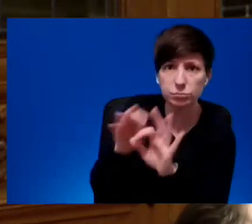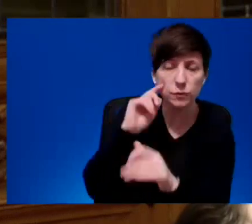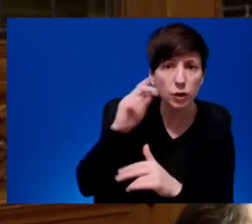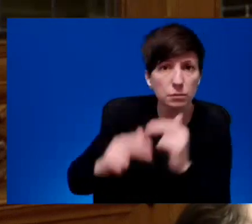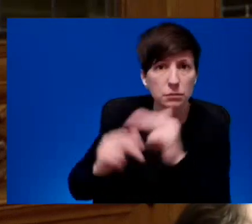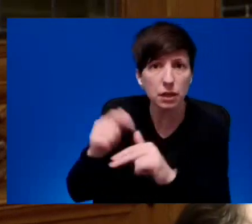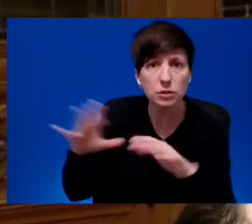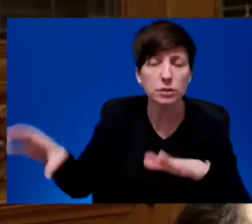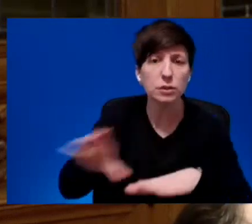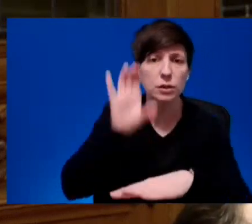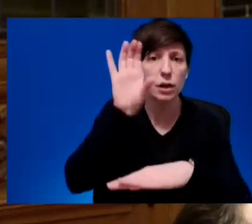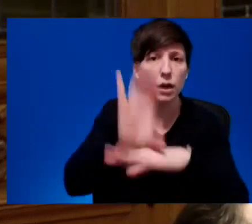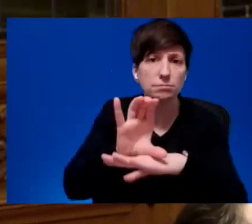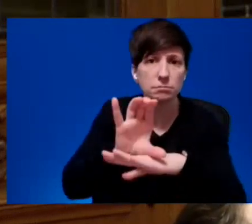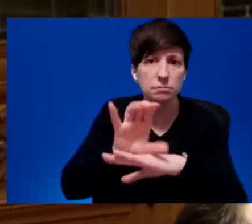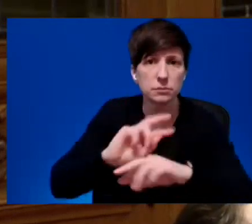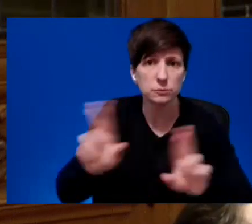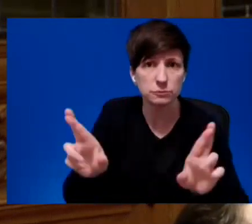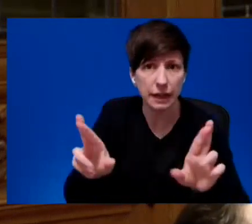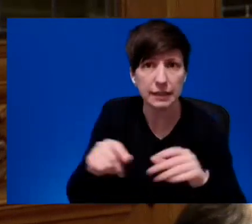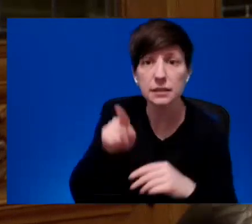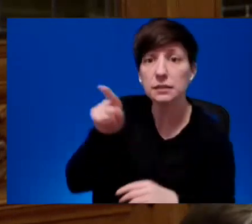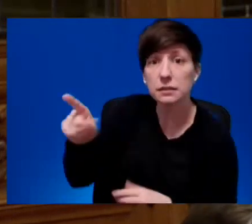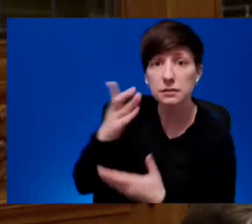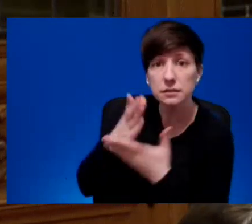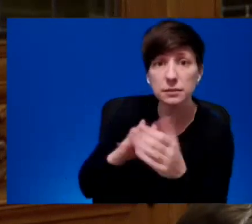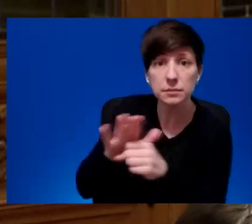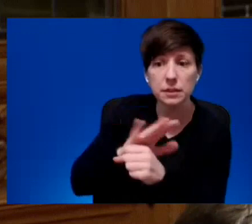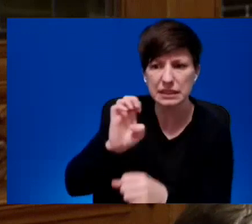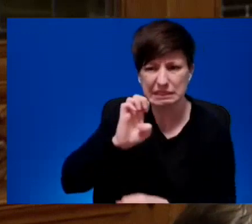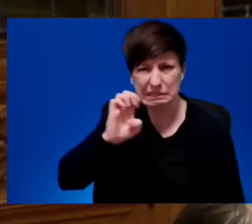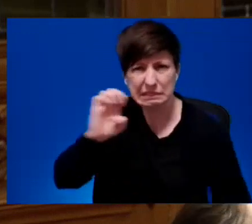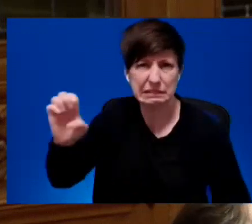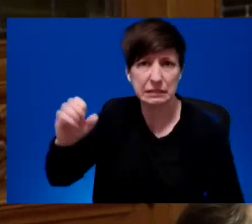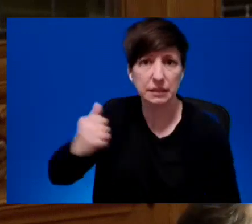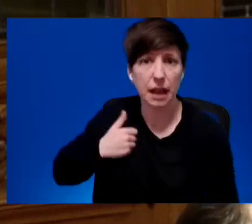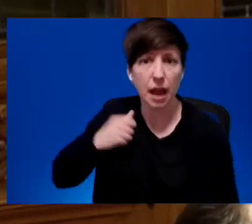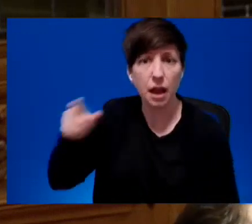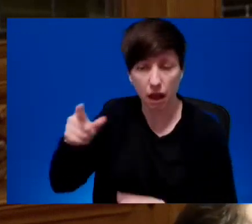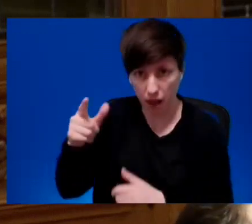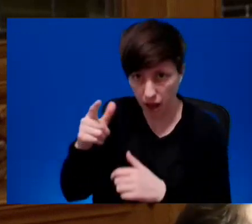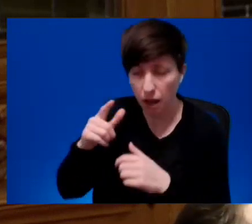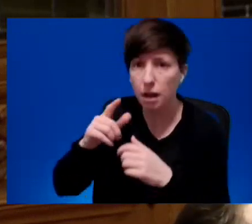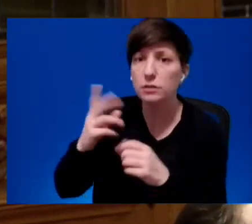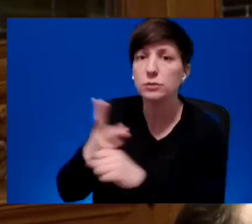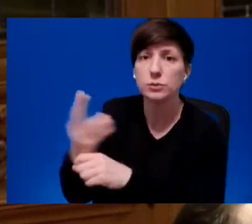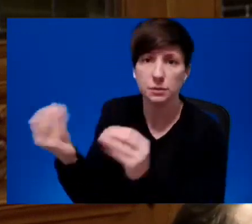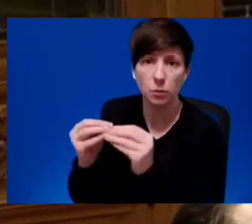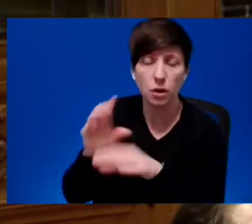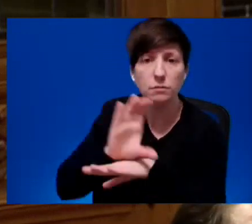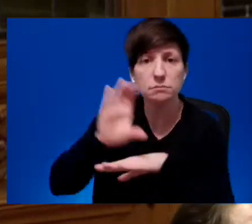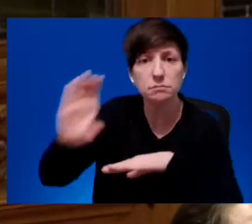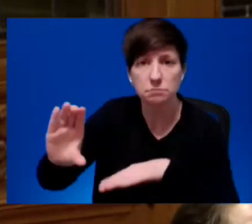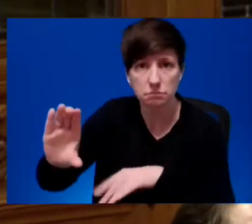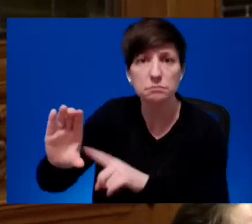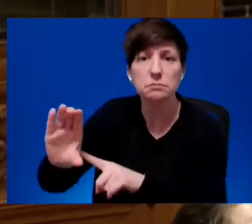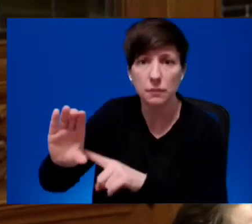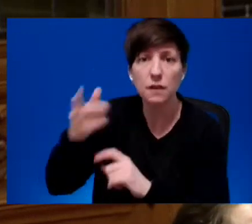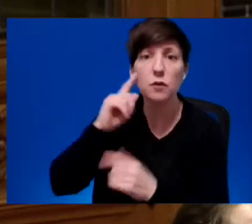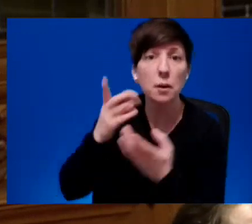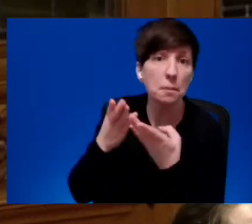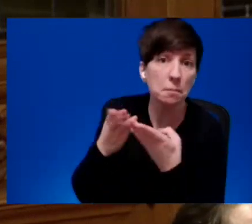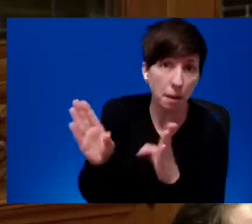Atlantic Canada right now are ramping up the building of modular housing for public, not-for-profit,